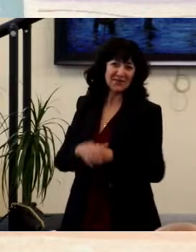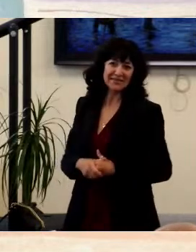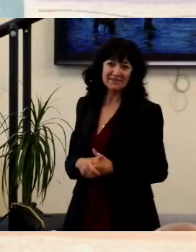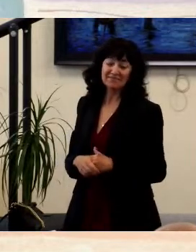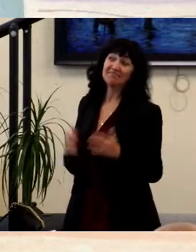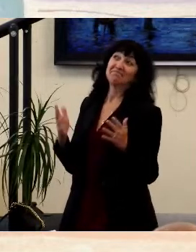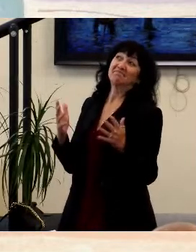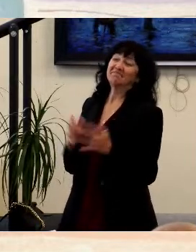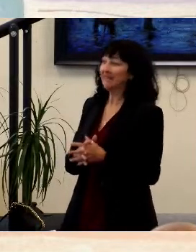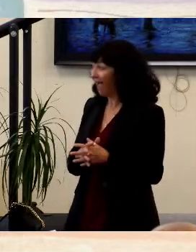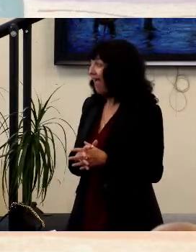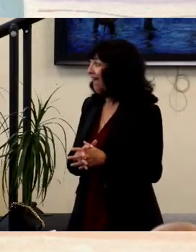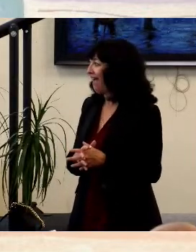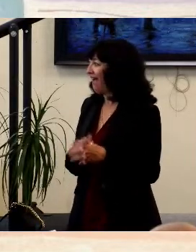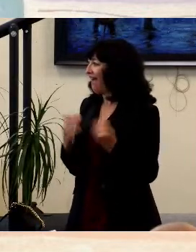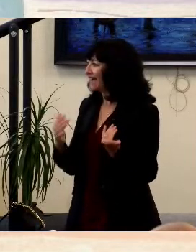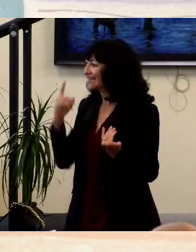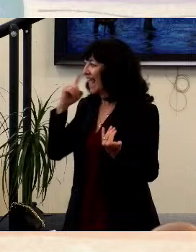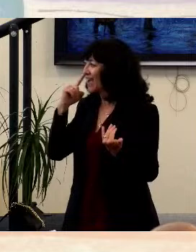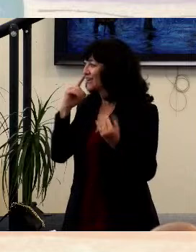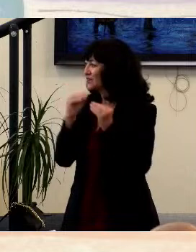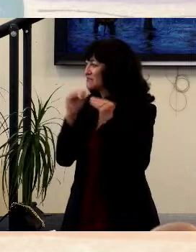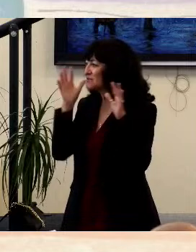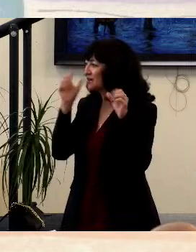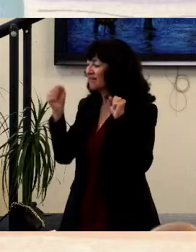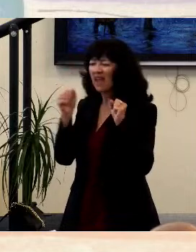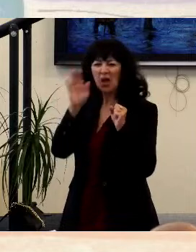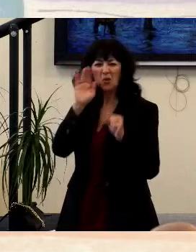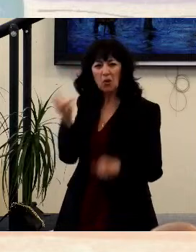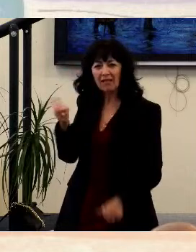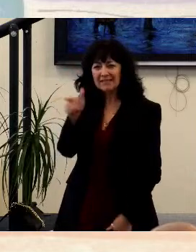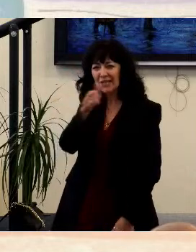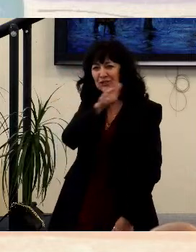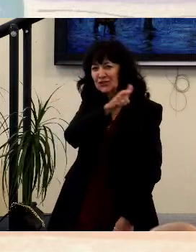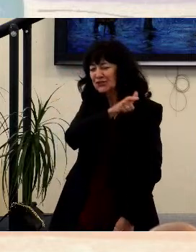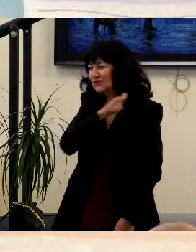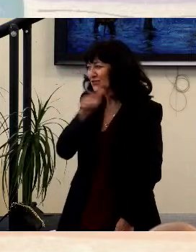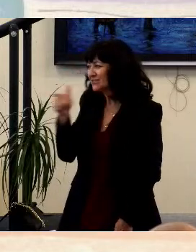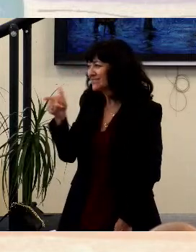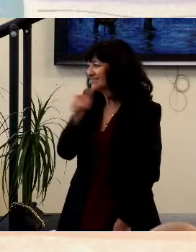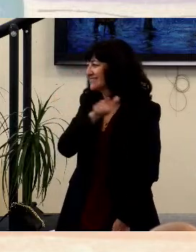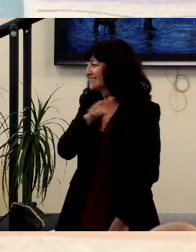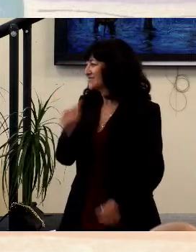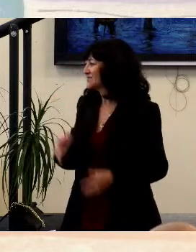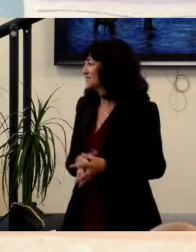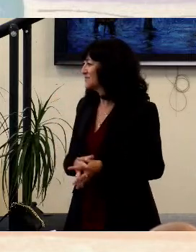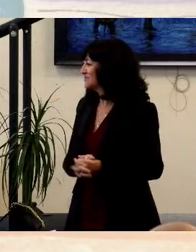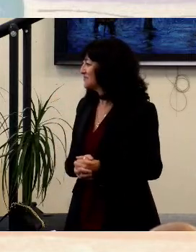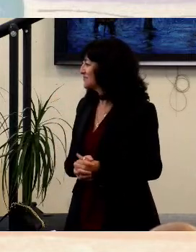Can hold it up here? We'll take turns, okay?